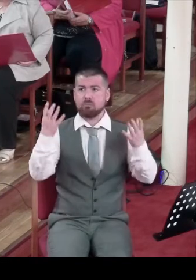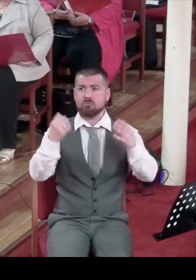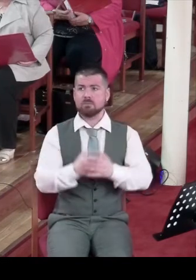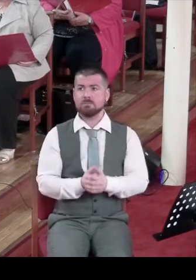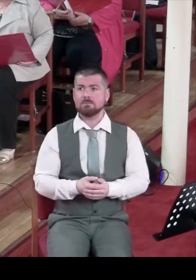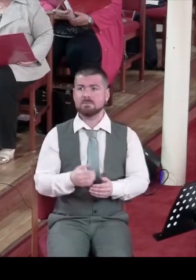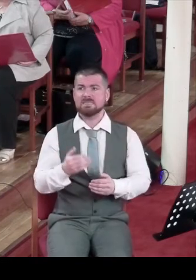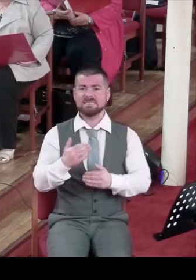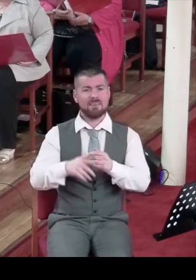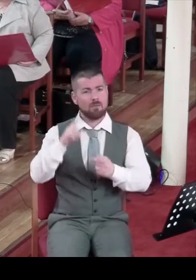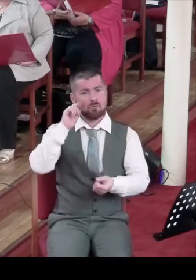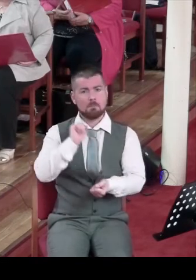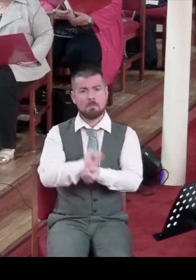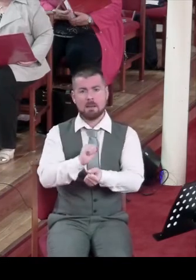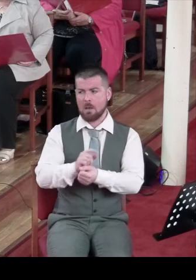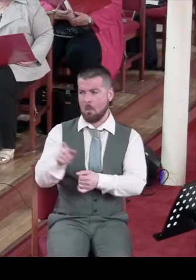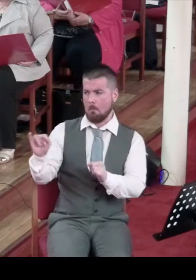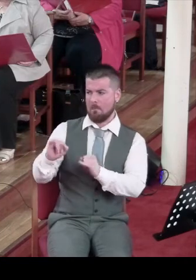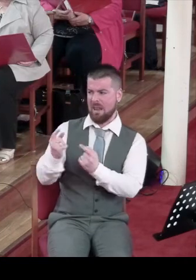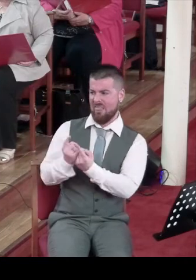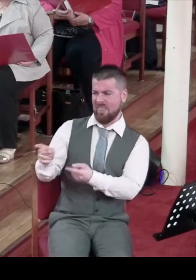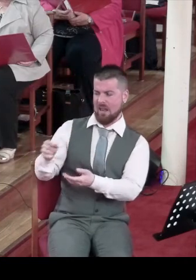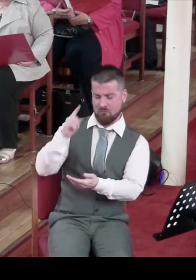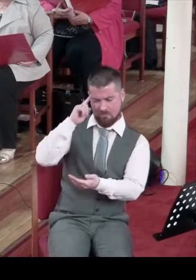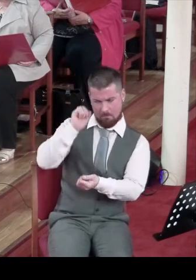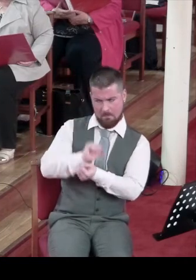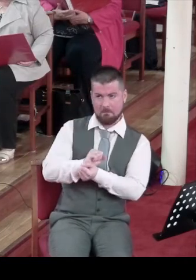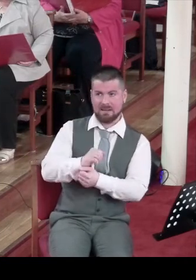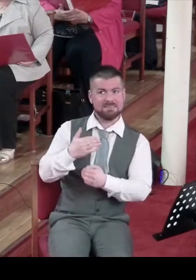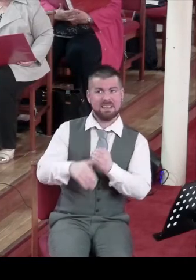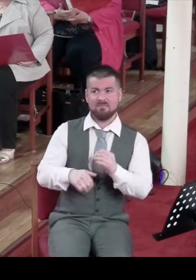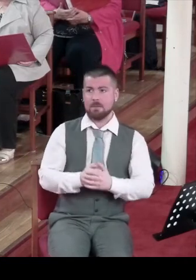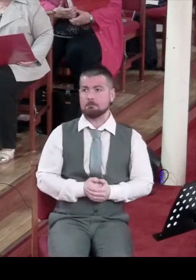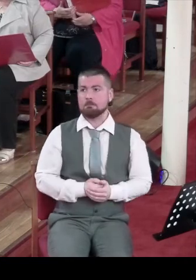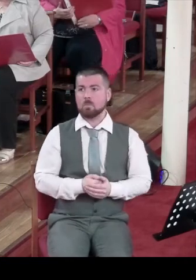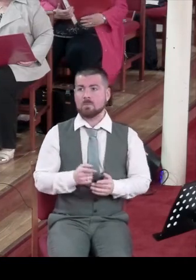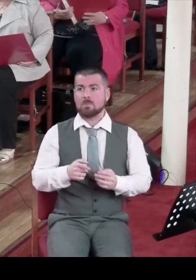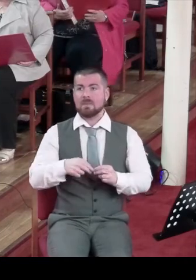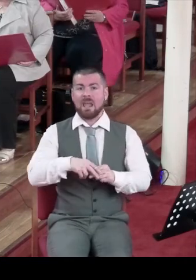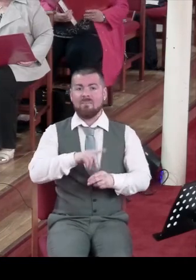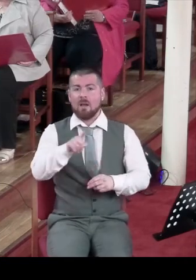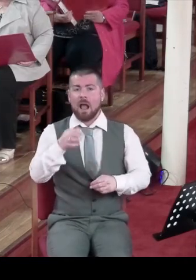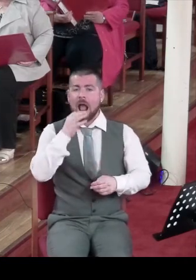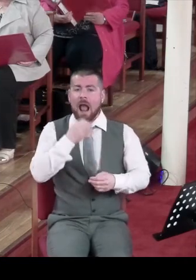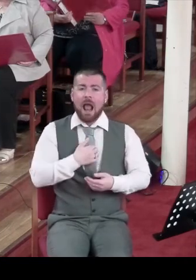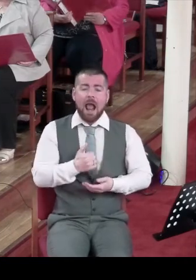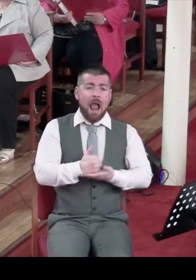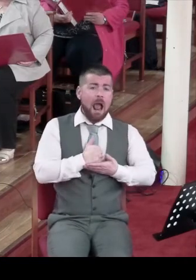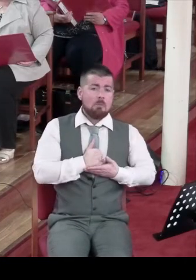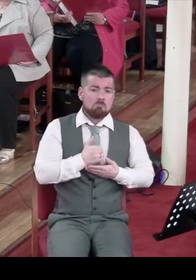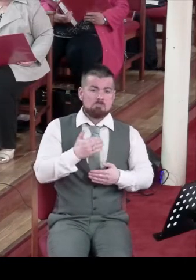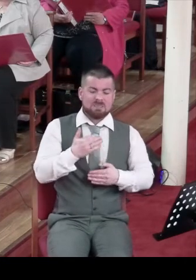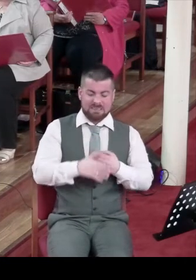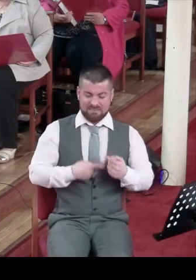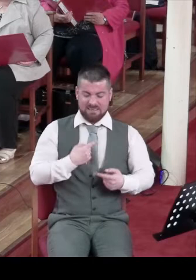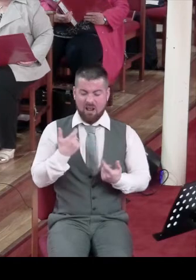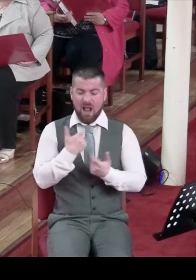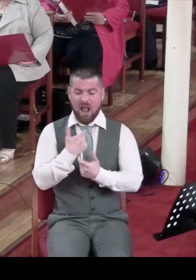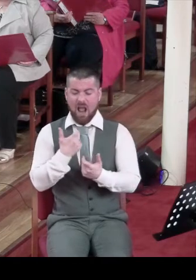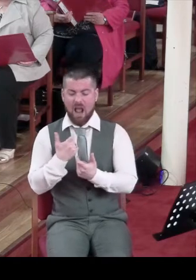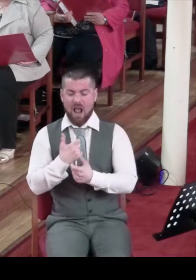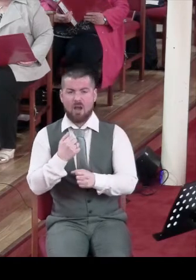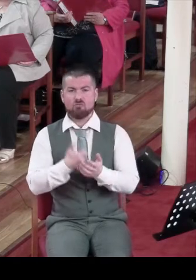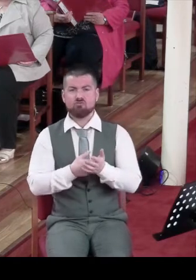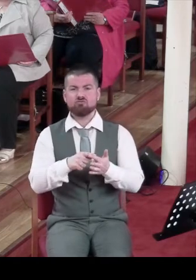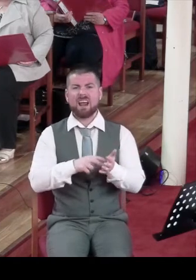doesn't keep scores of the sins of others, doesn't revel when others grovel, takes pleasure in